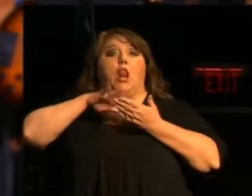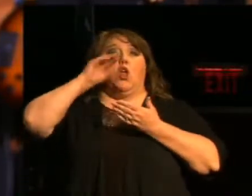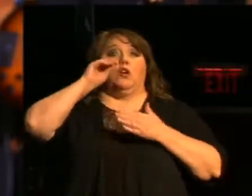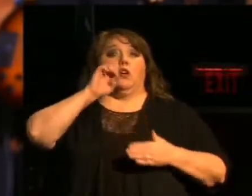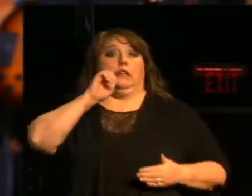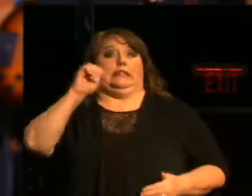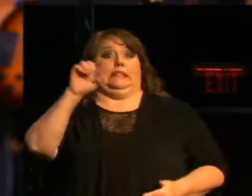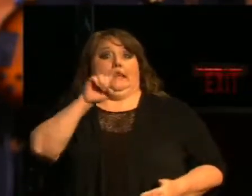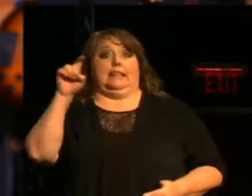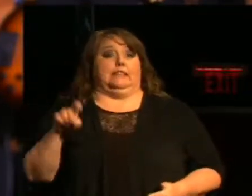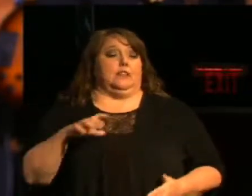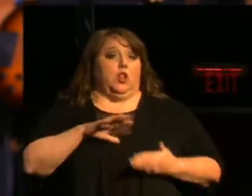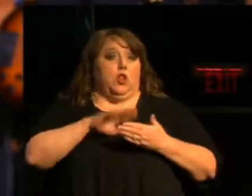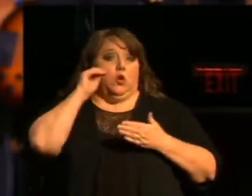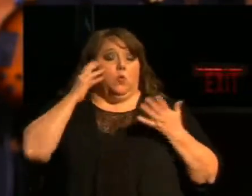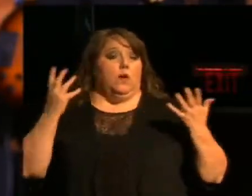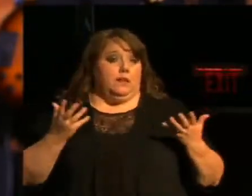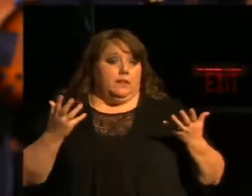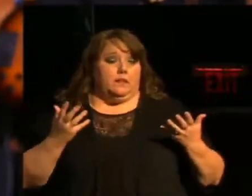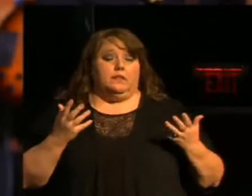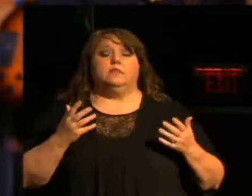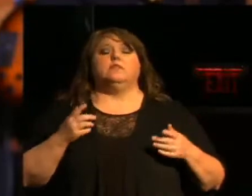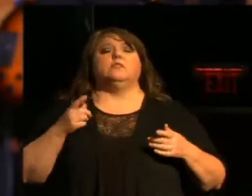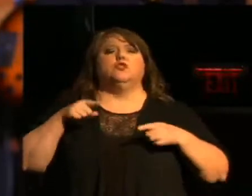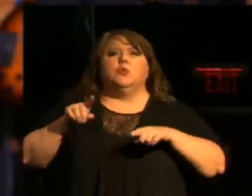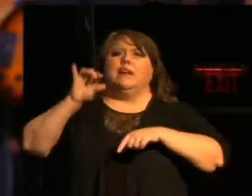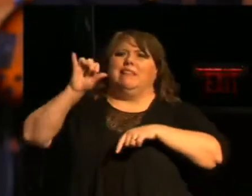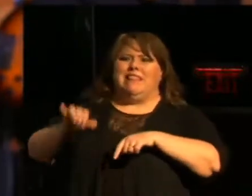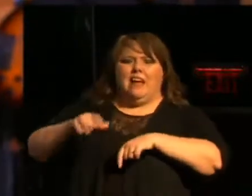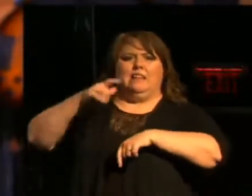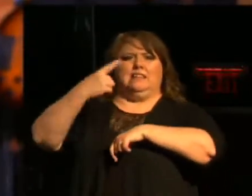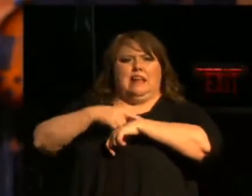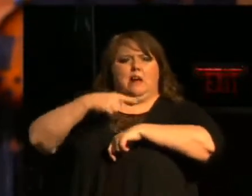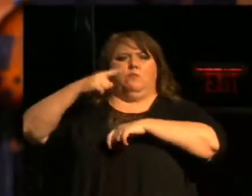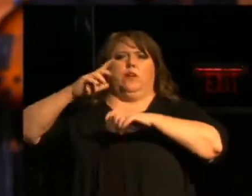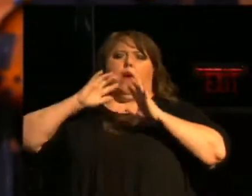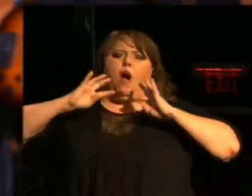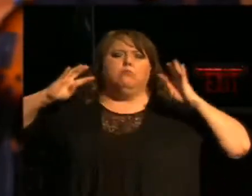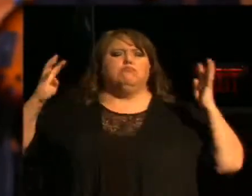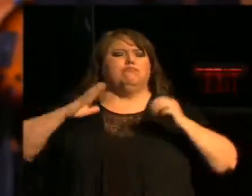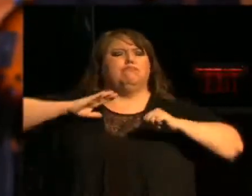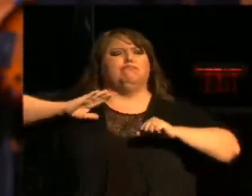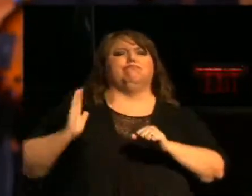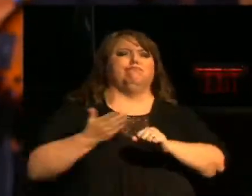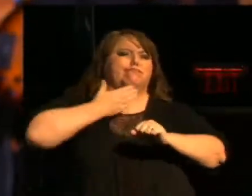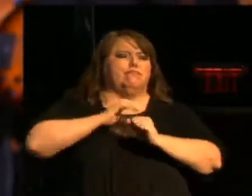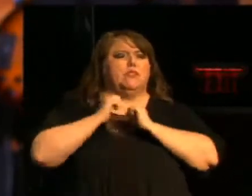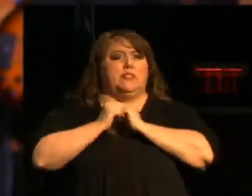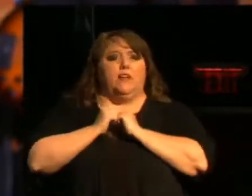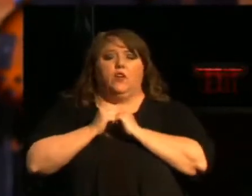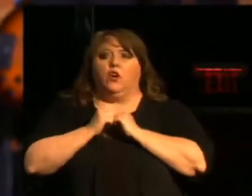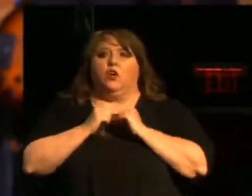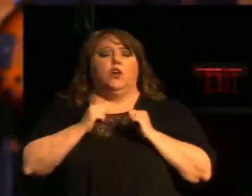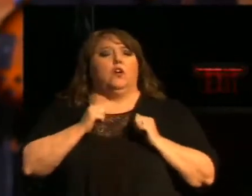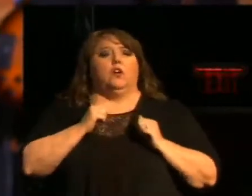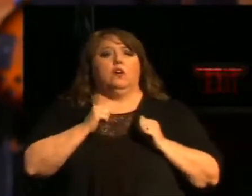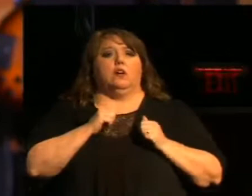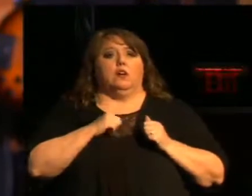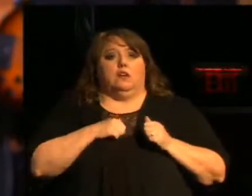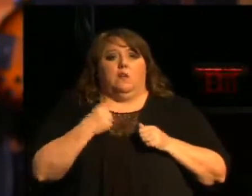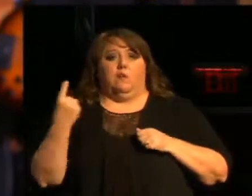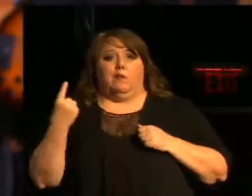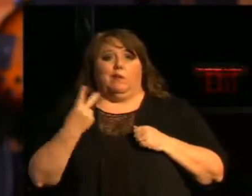Knowing that we all experience it differently, but we can have differences. Because of this nation,